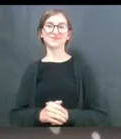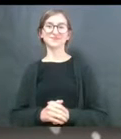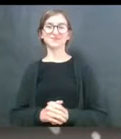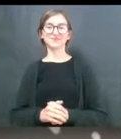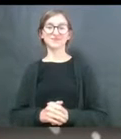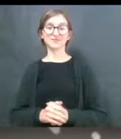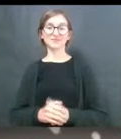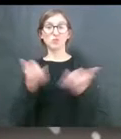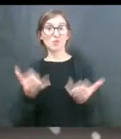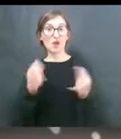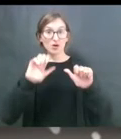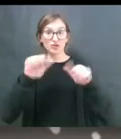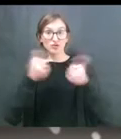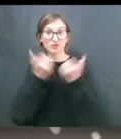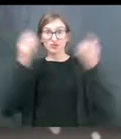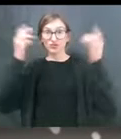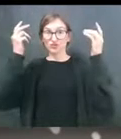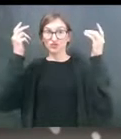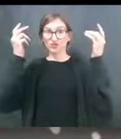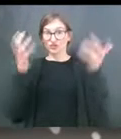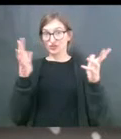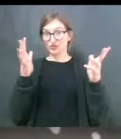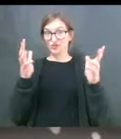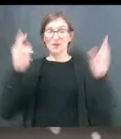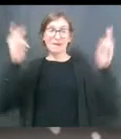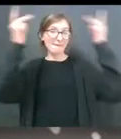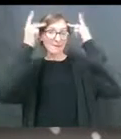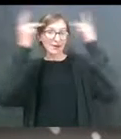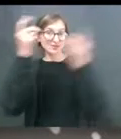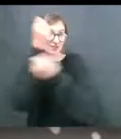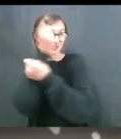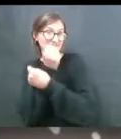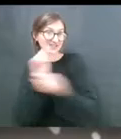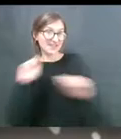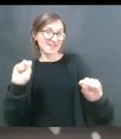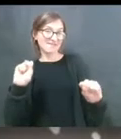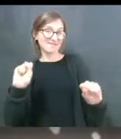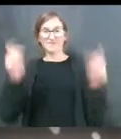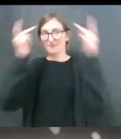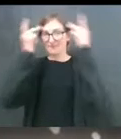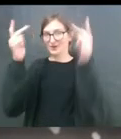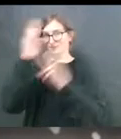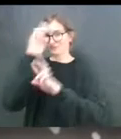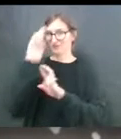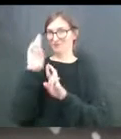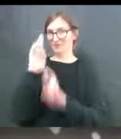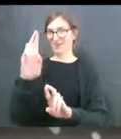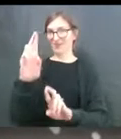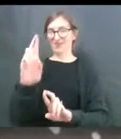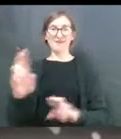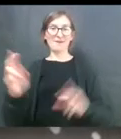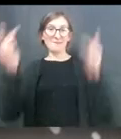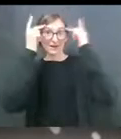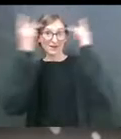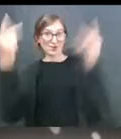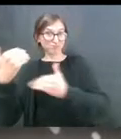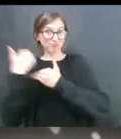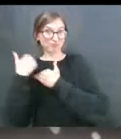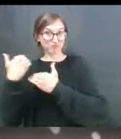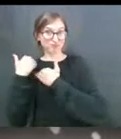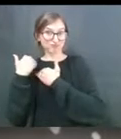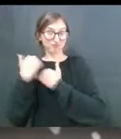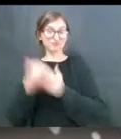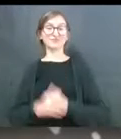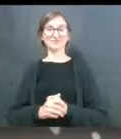Now it's time for the challenges tier. Packers are safe. Packers are respectful. Packers are